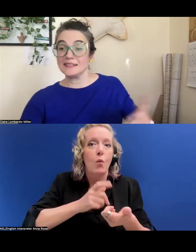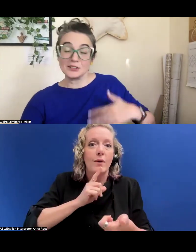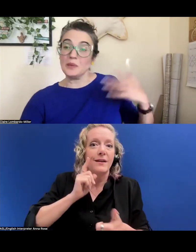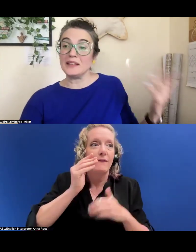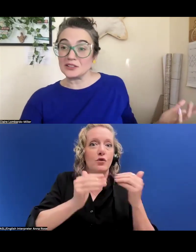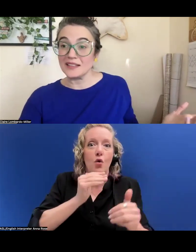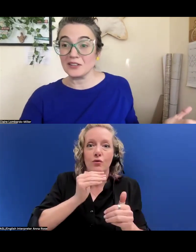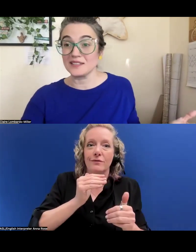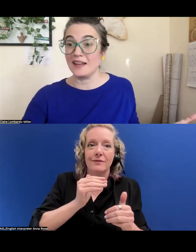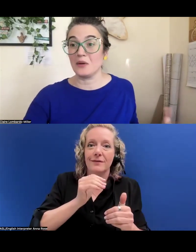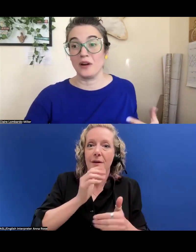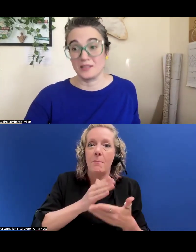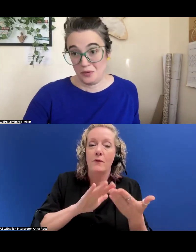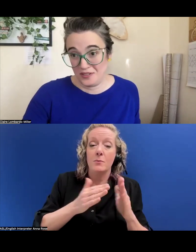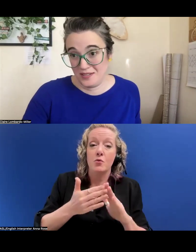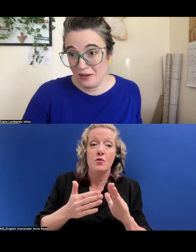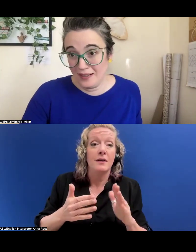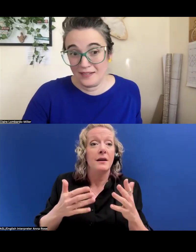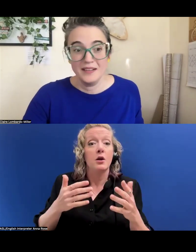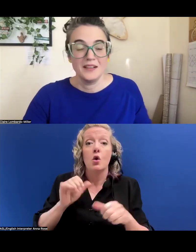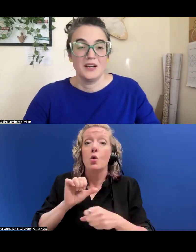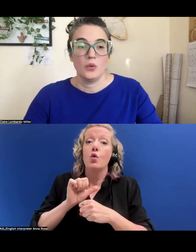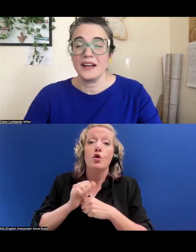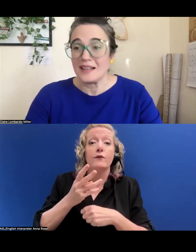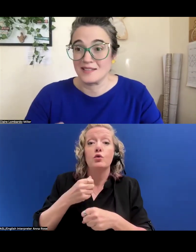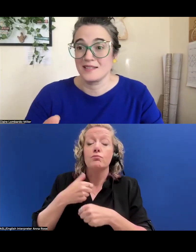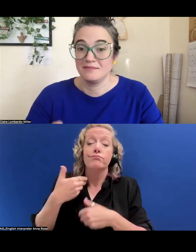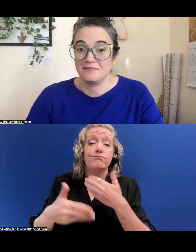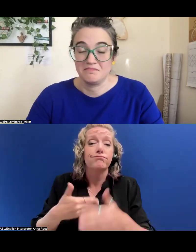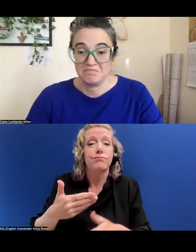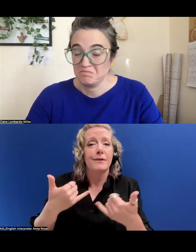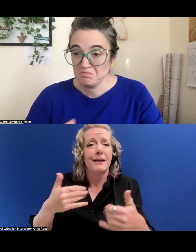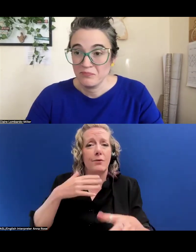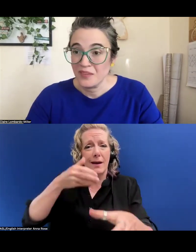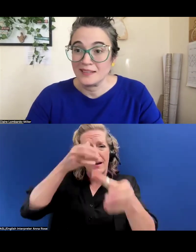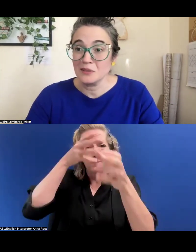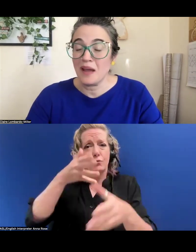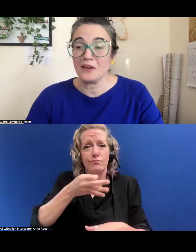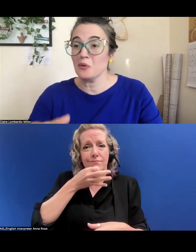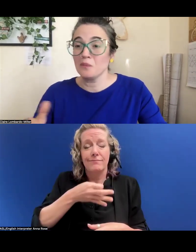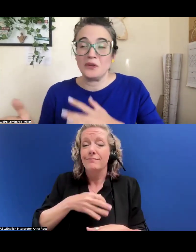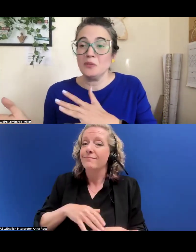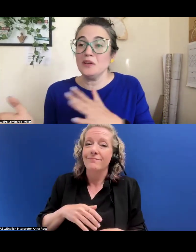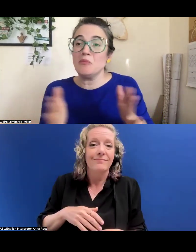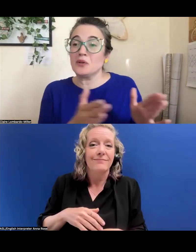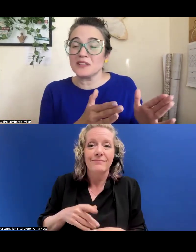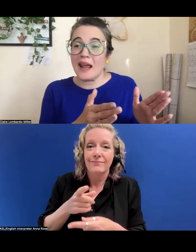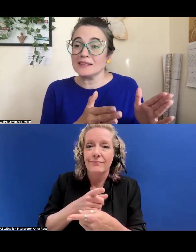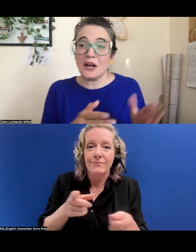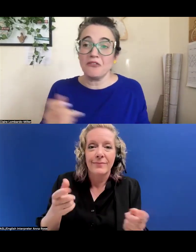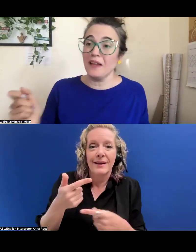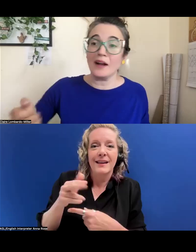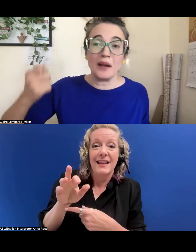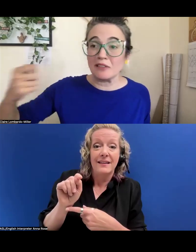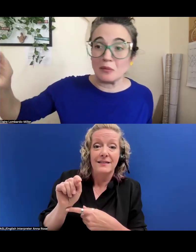around so many years later saying that we're experts, right? We're guests. It doesn't matter. You could be the most